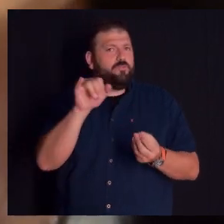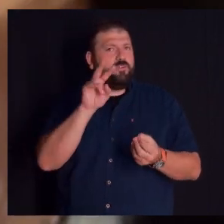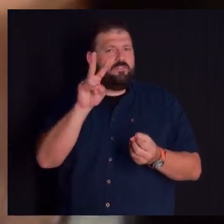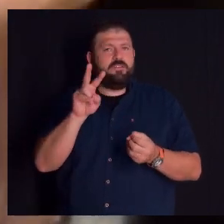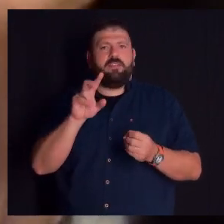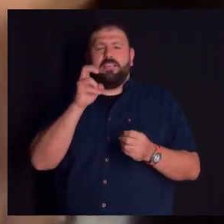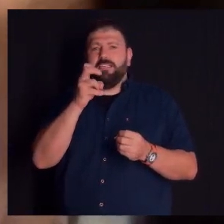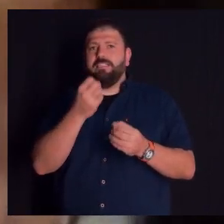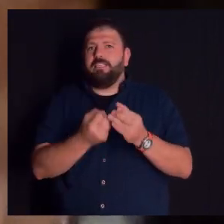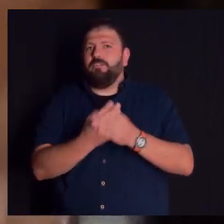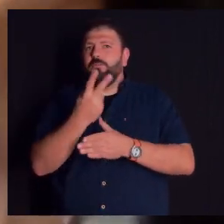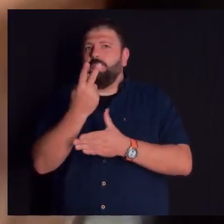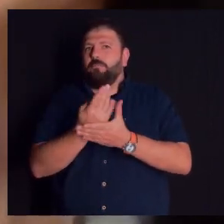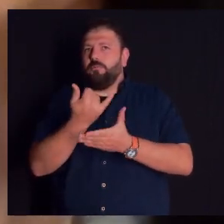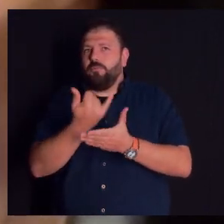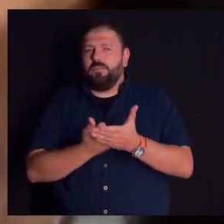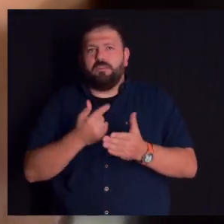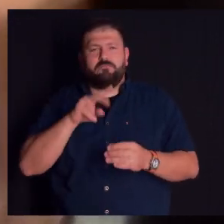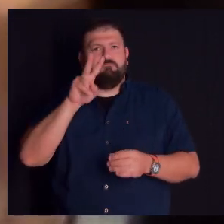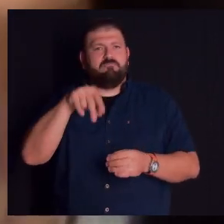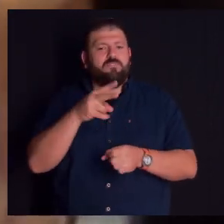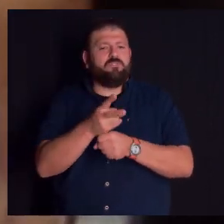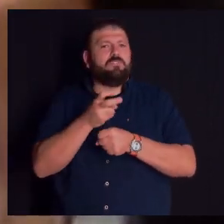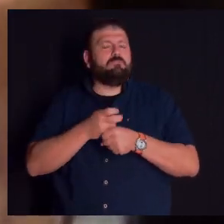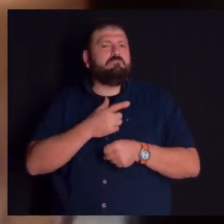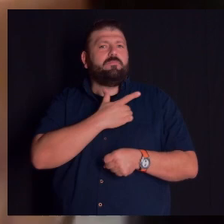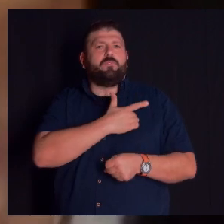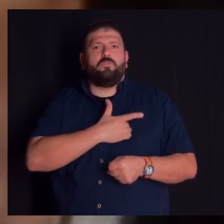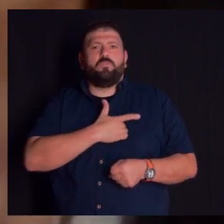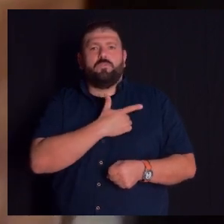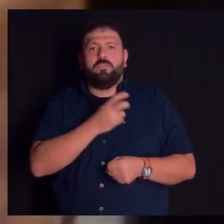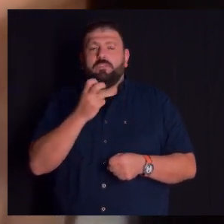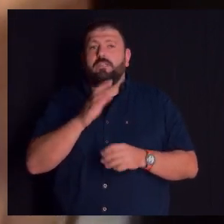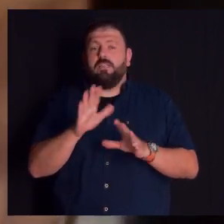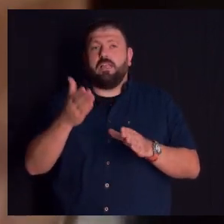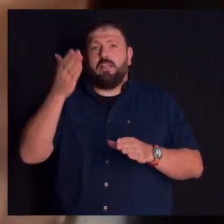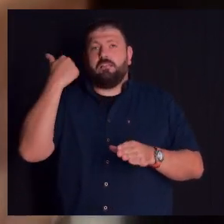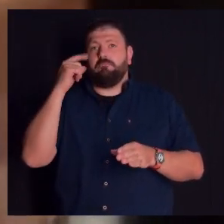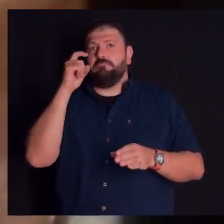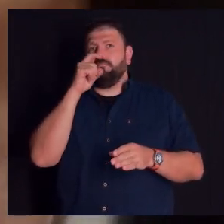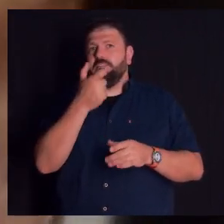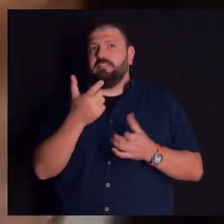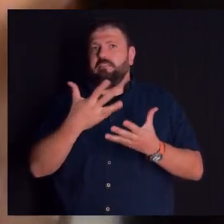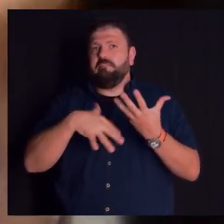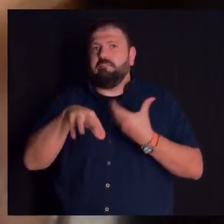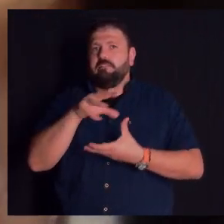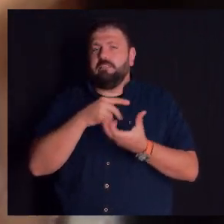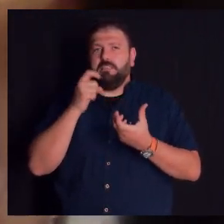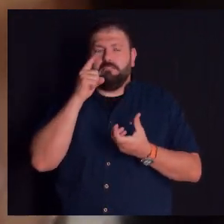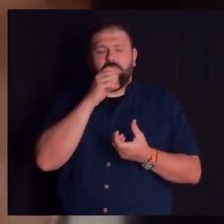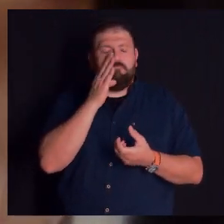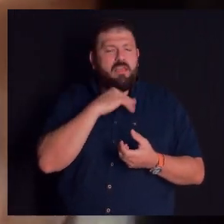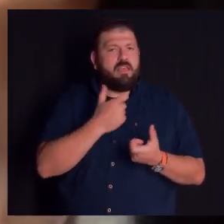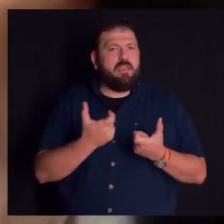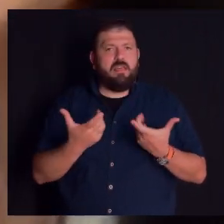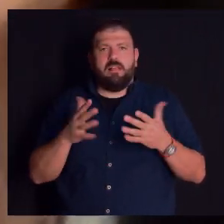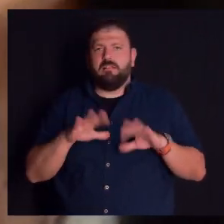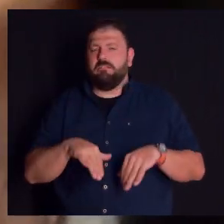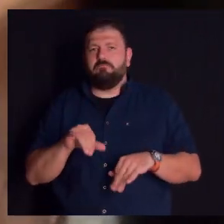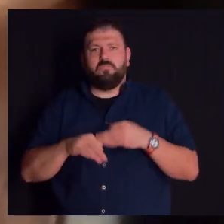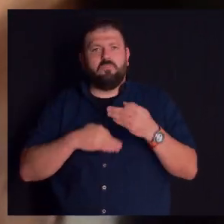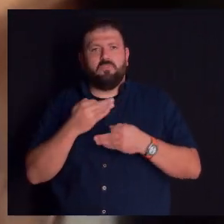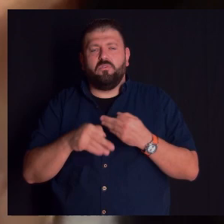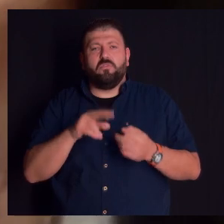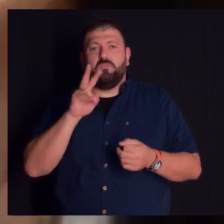this new project with Jorge when he invited. We were very eager to start. In those